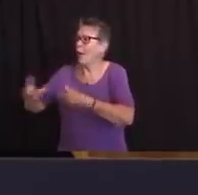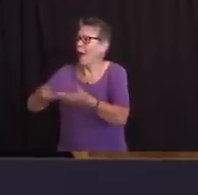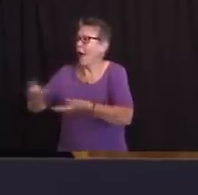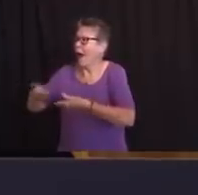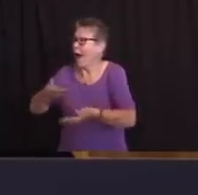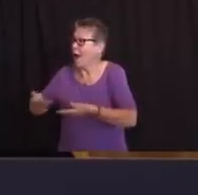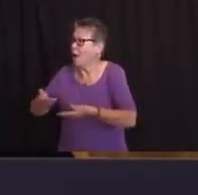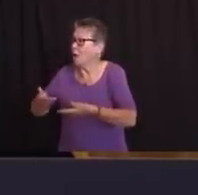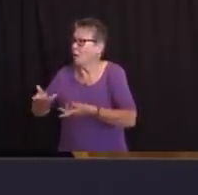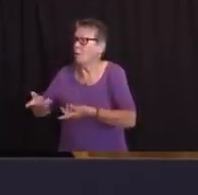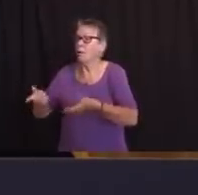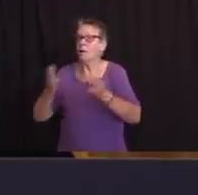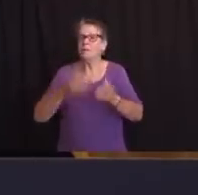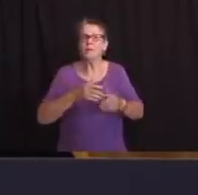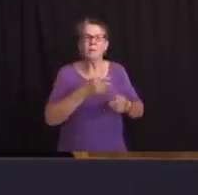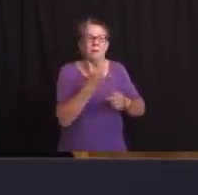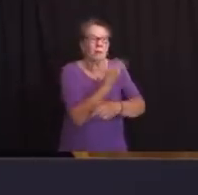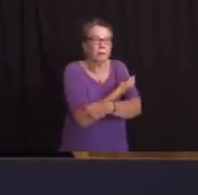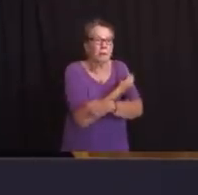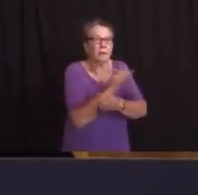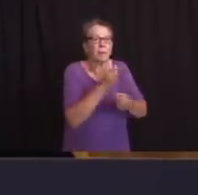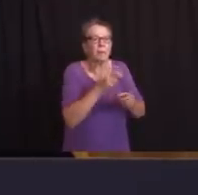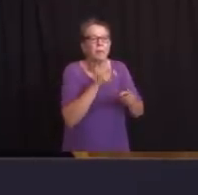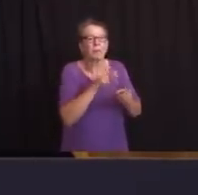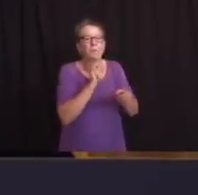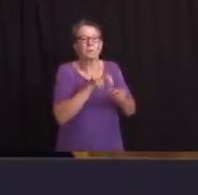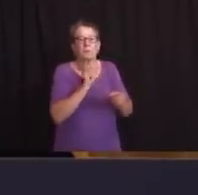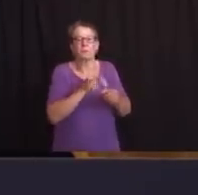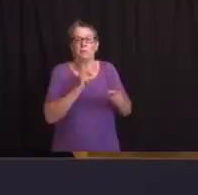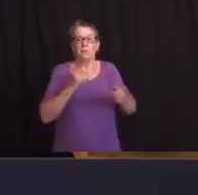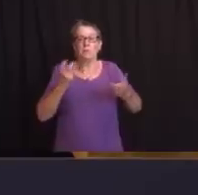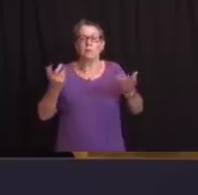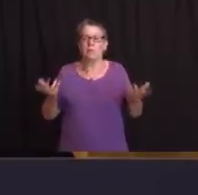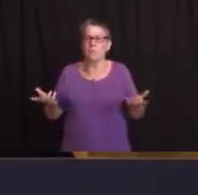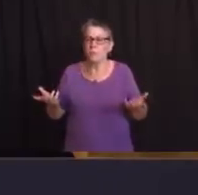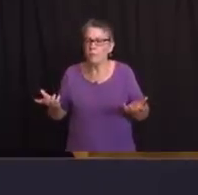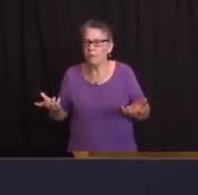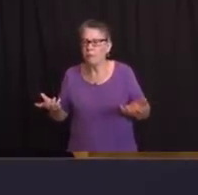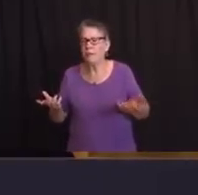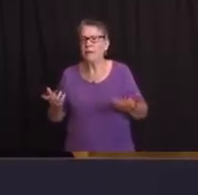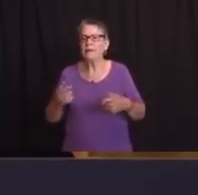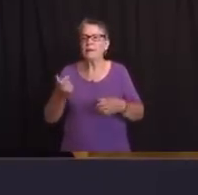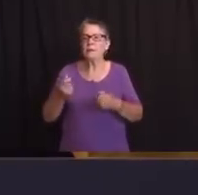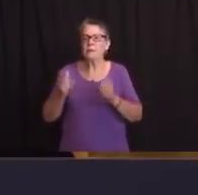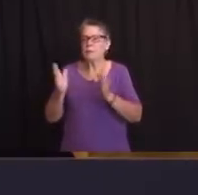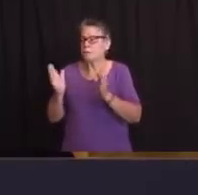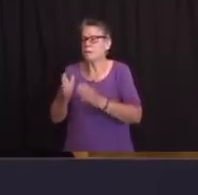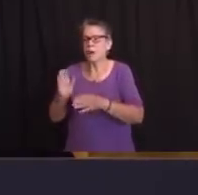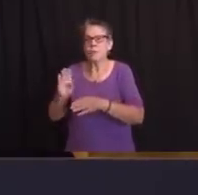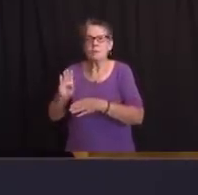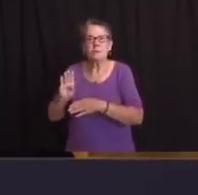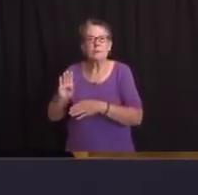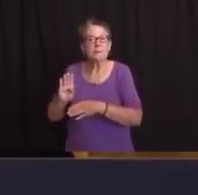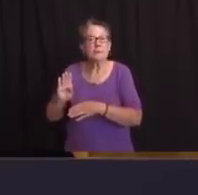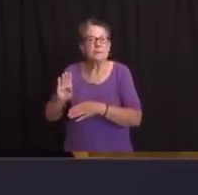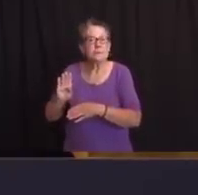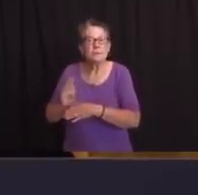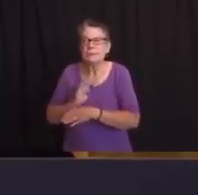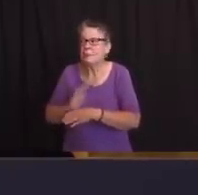a second, in the small business settings. But there is no question you've got some workers who